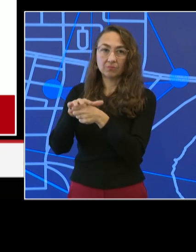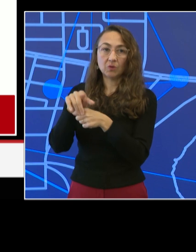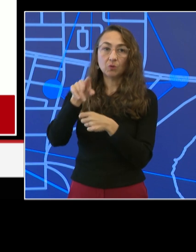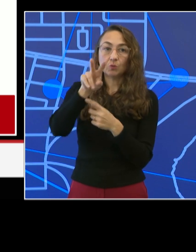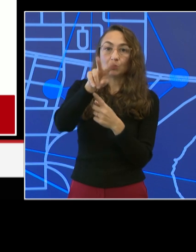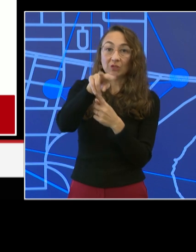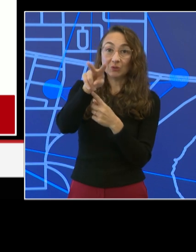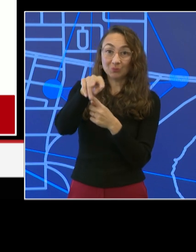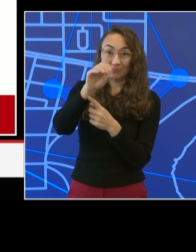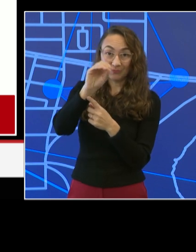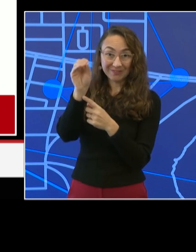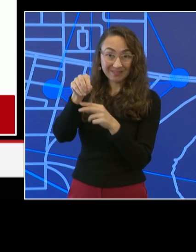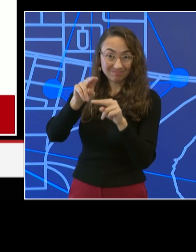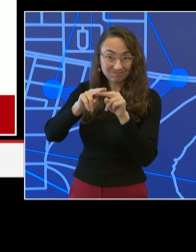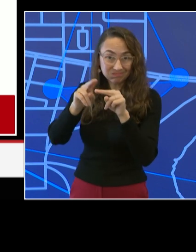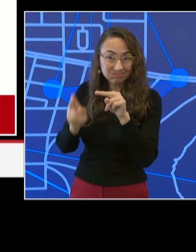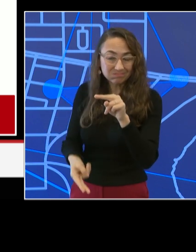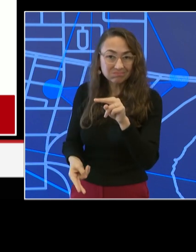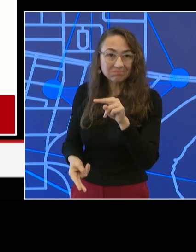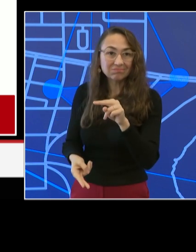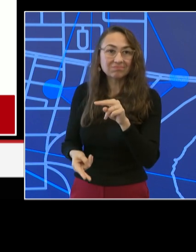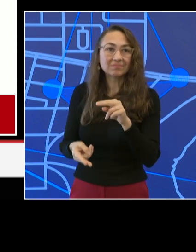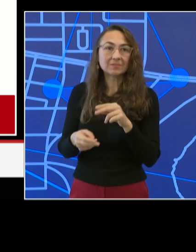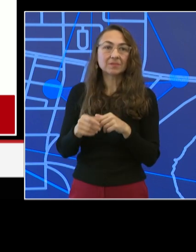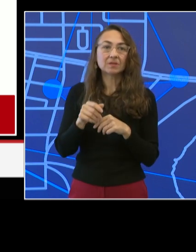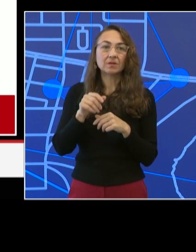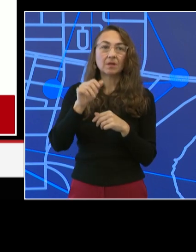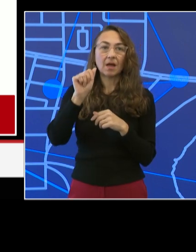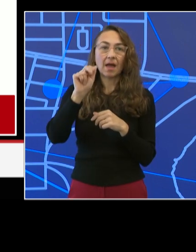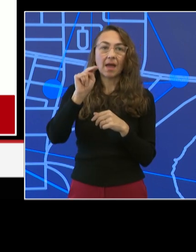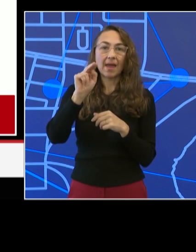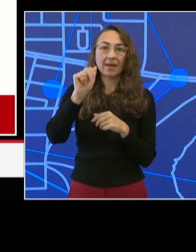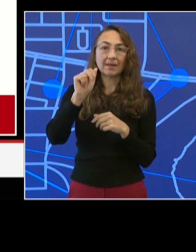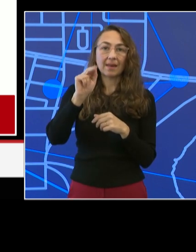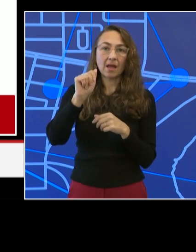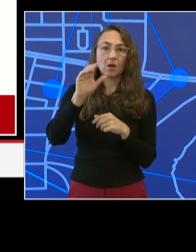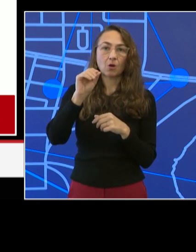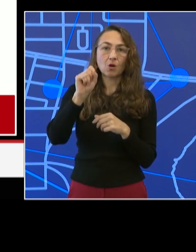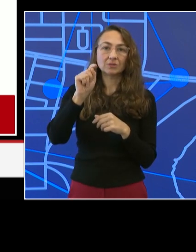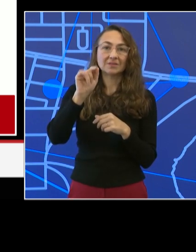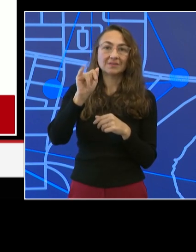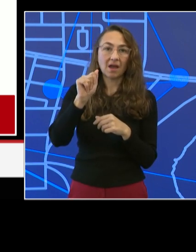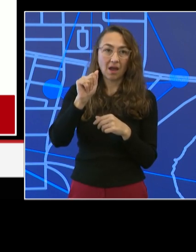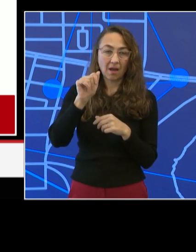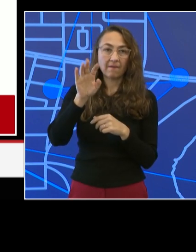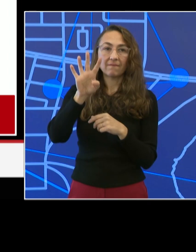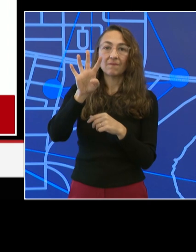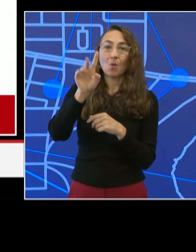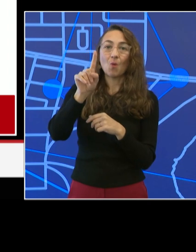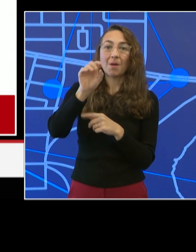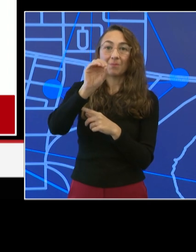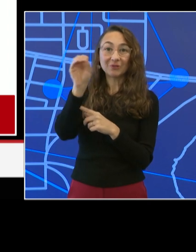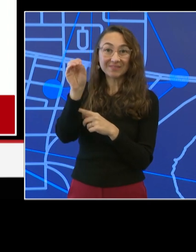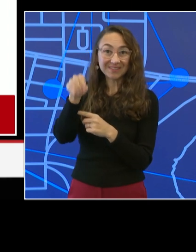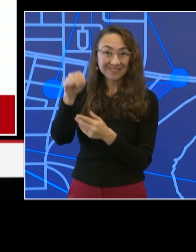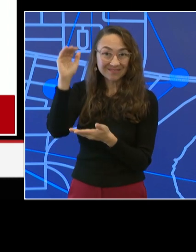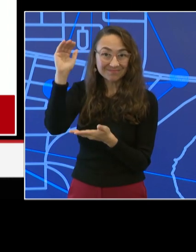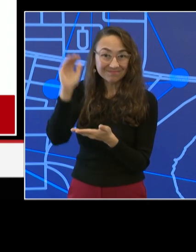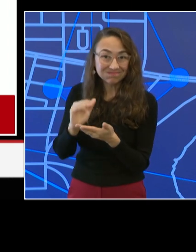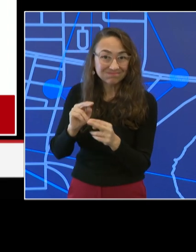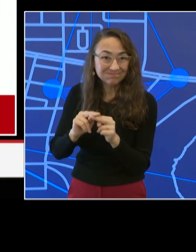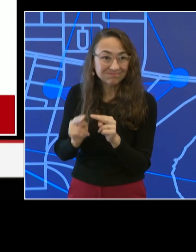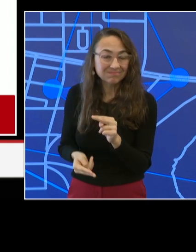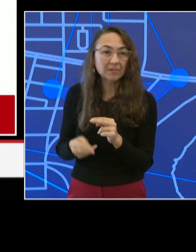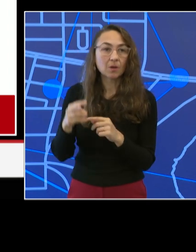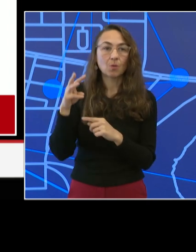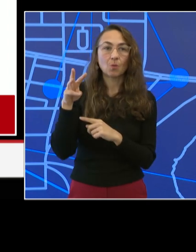a 38% decrease in our Washington Highland zone area. And homicides in all three areas have dropped primarily 67%.